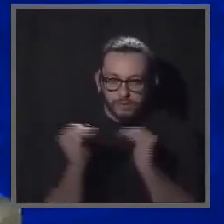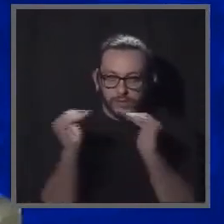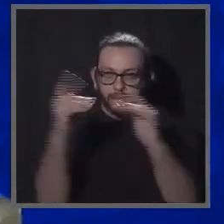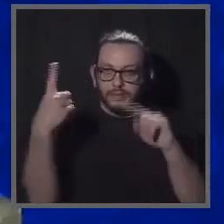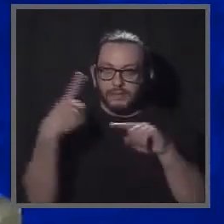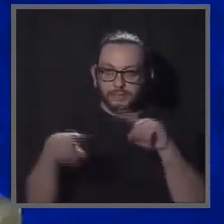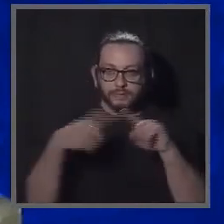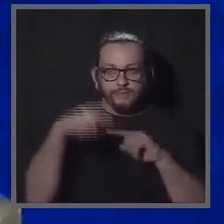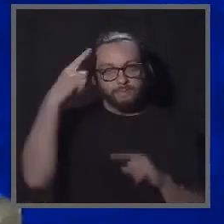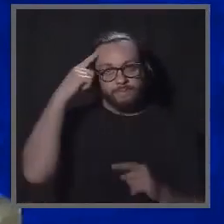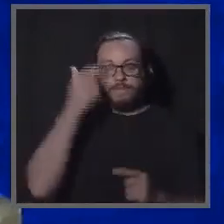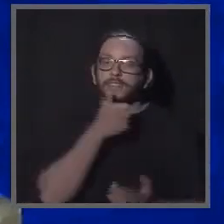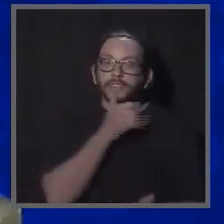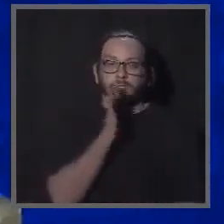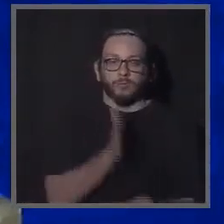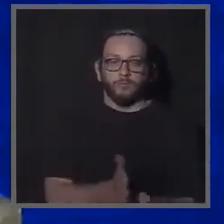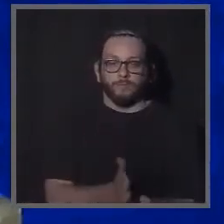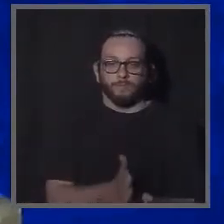making. So